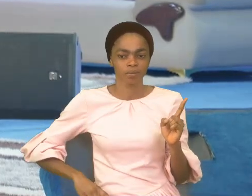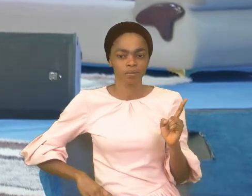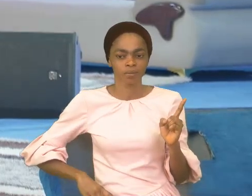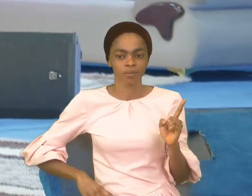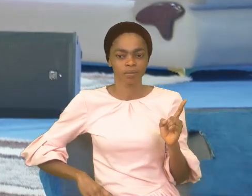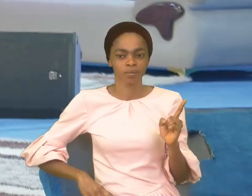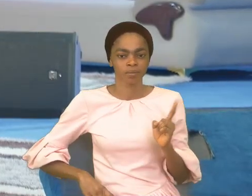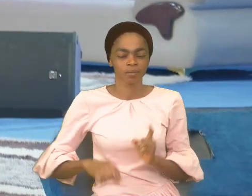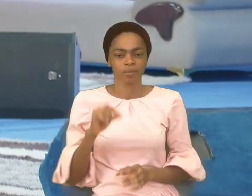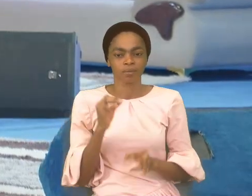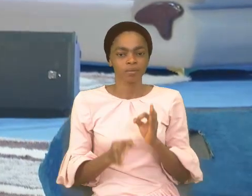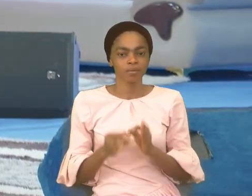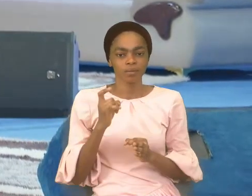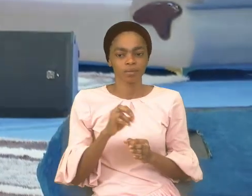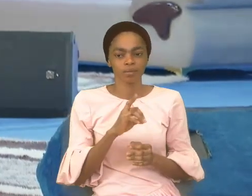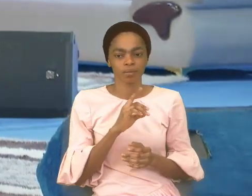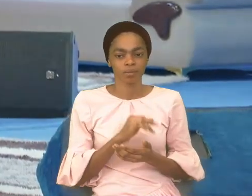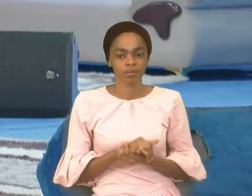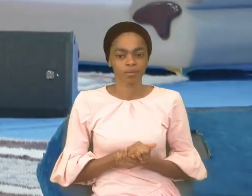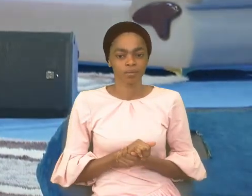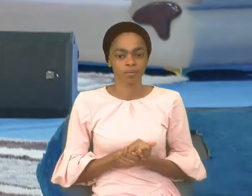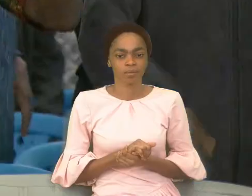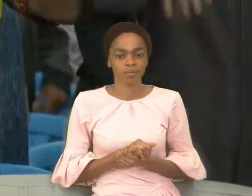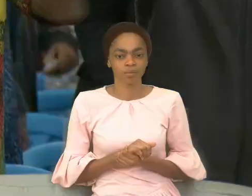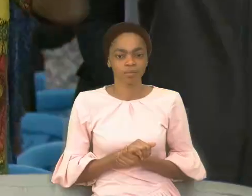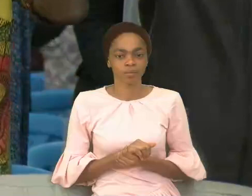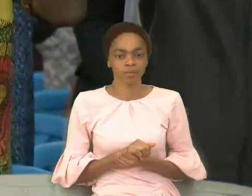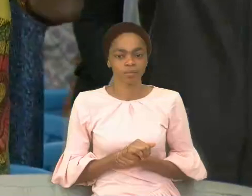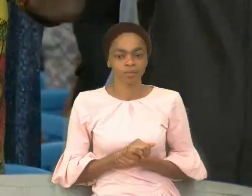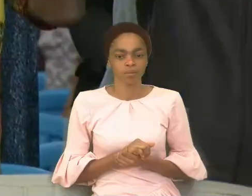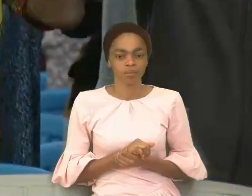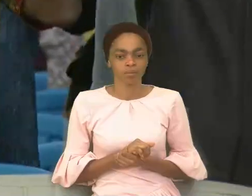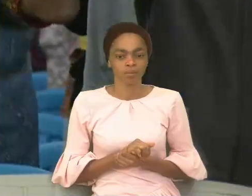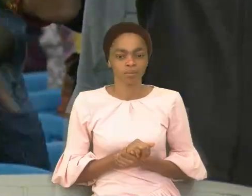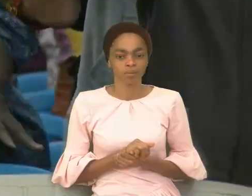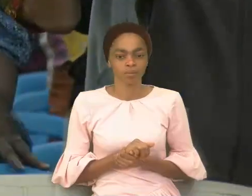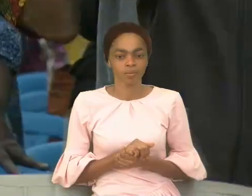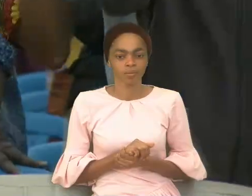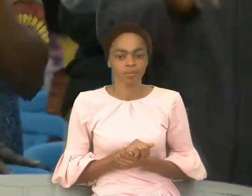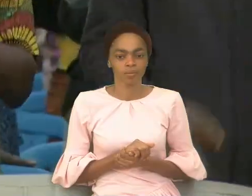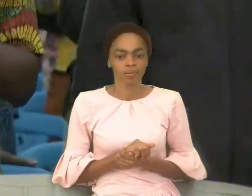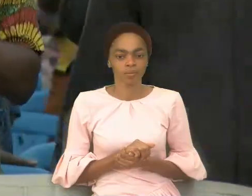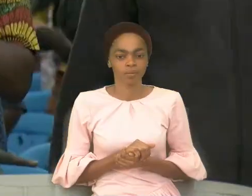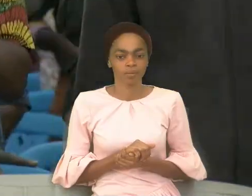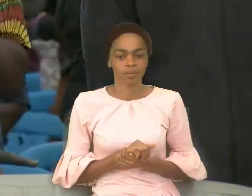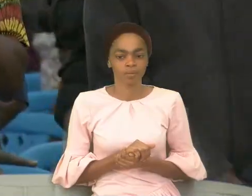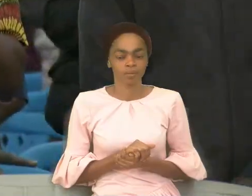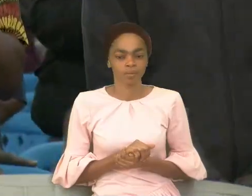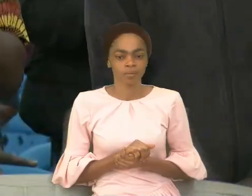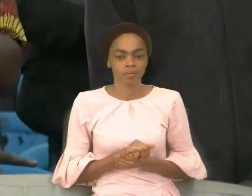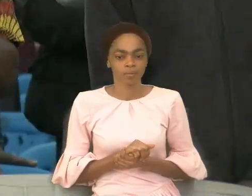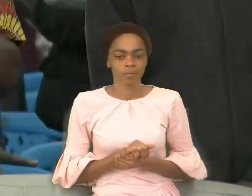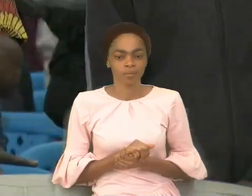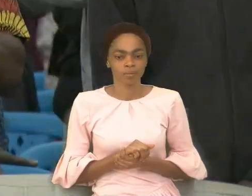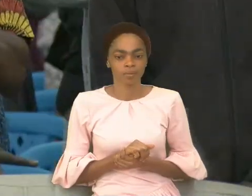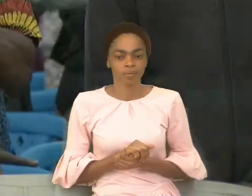If you are there, as I'm here, I said, praise the Lord. I welcome everyone at the Alpha